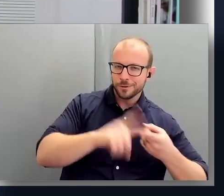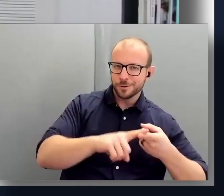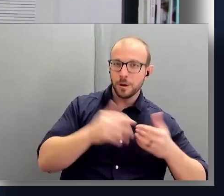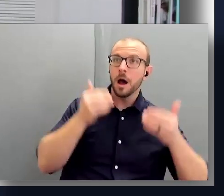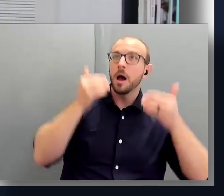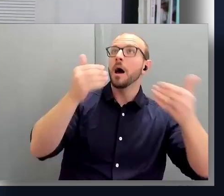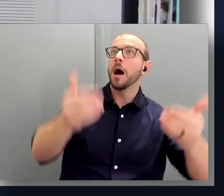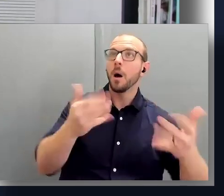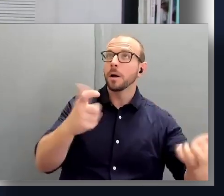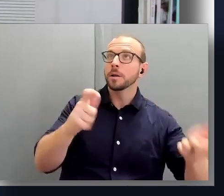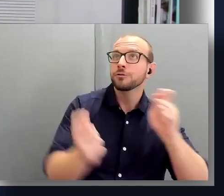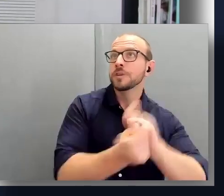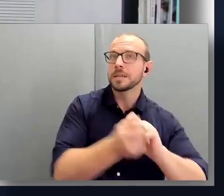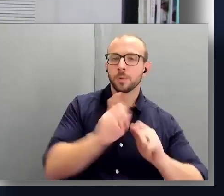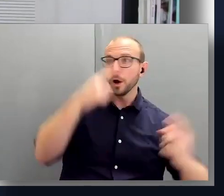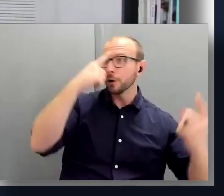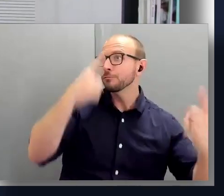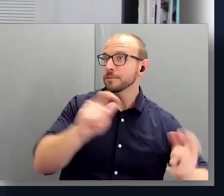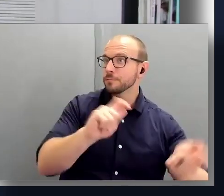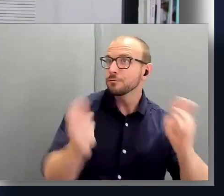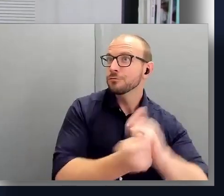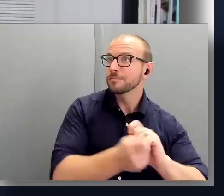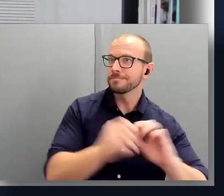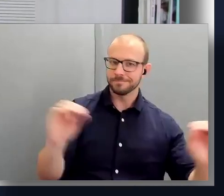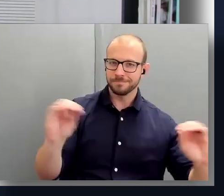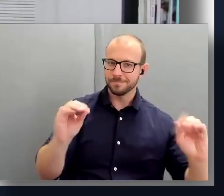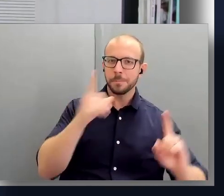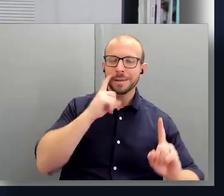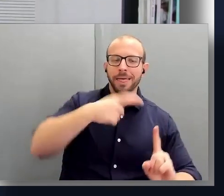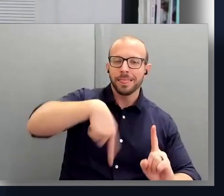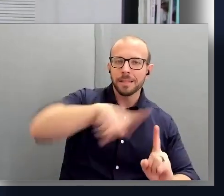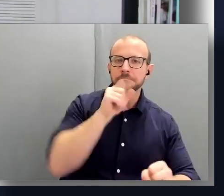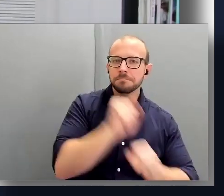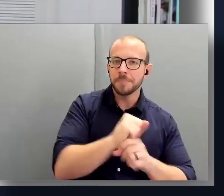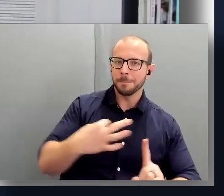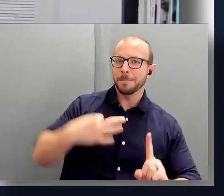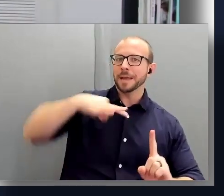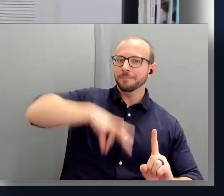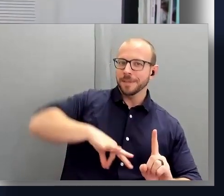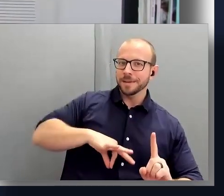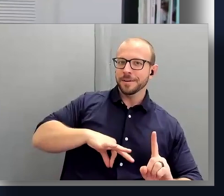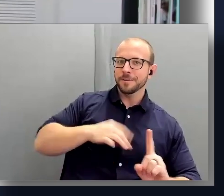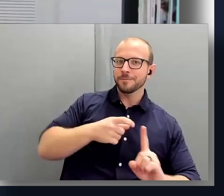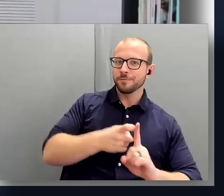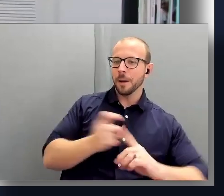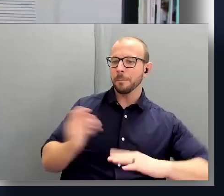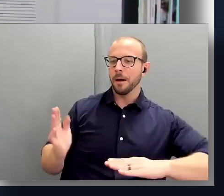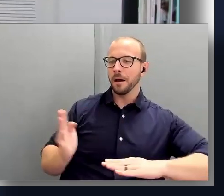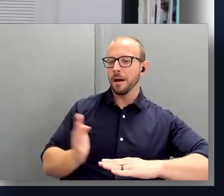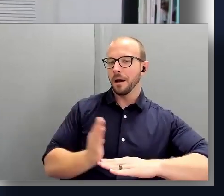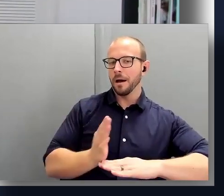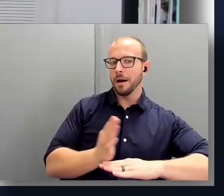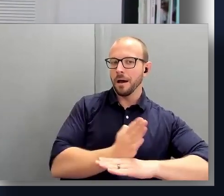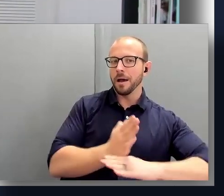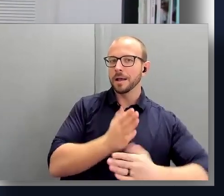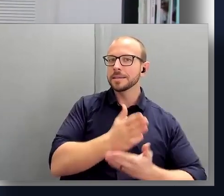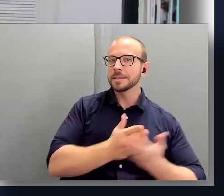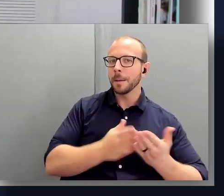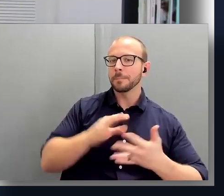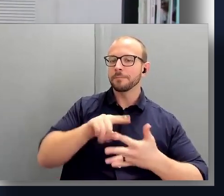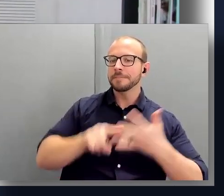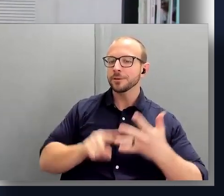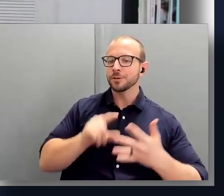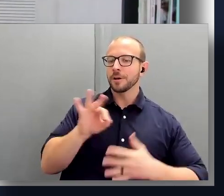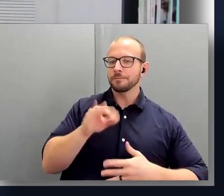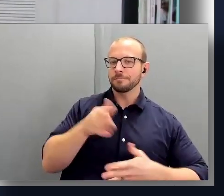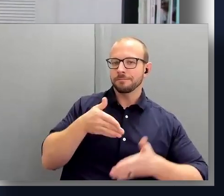to initiate or agree to any of these reforms because they are the beneficiaries of some of the features